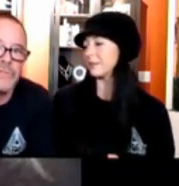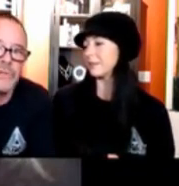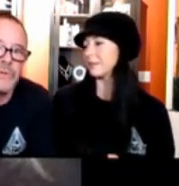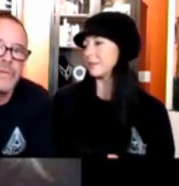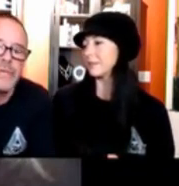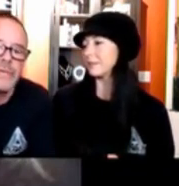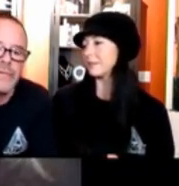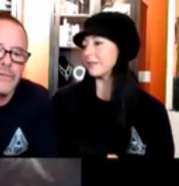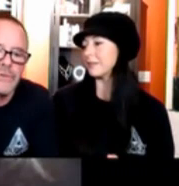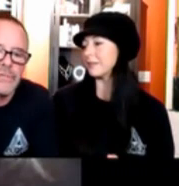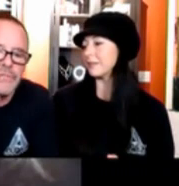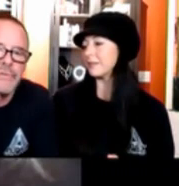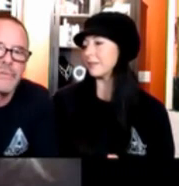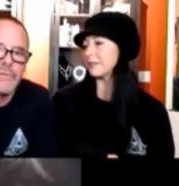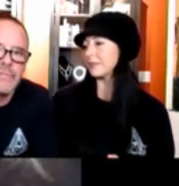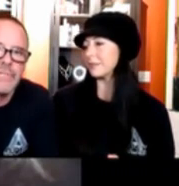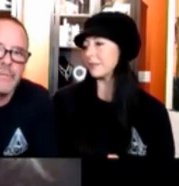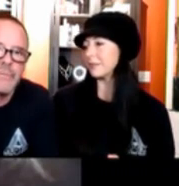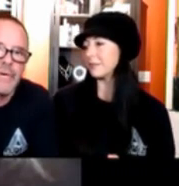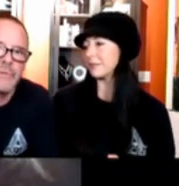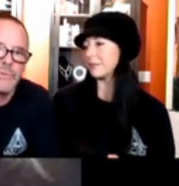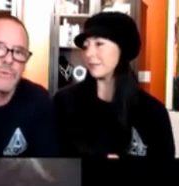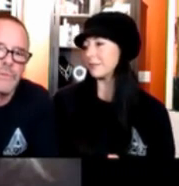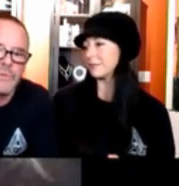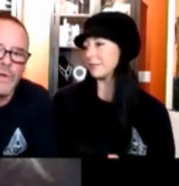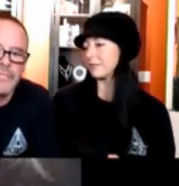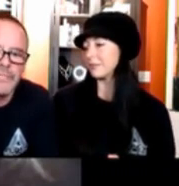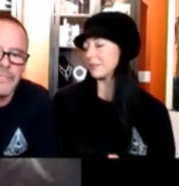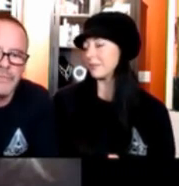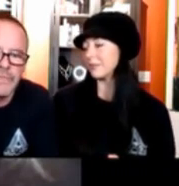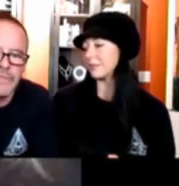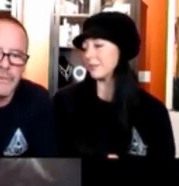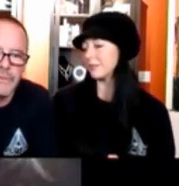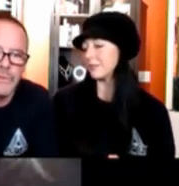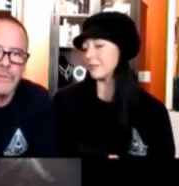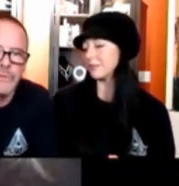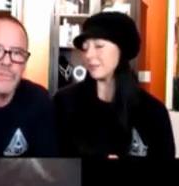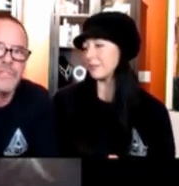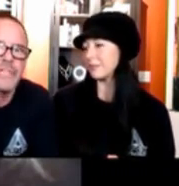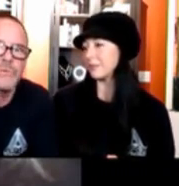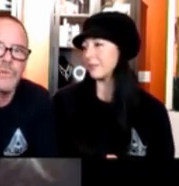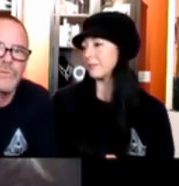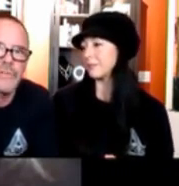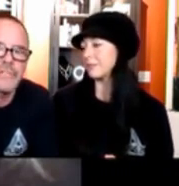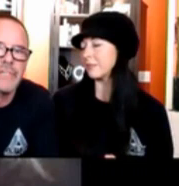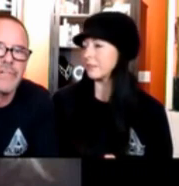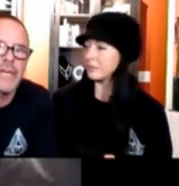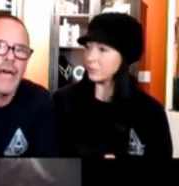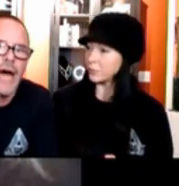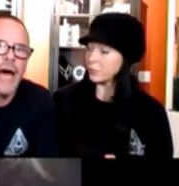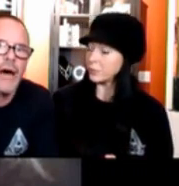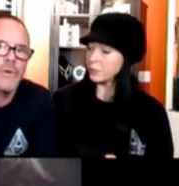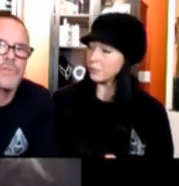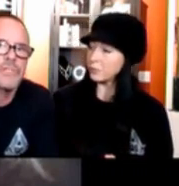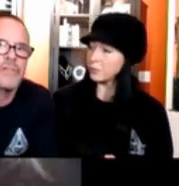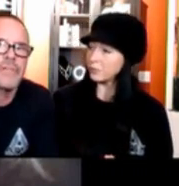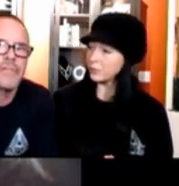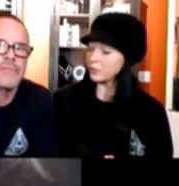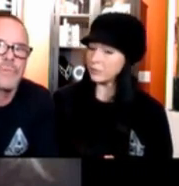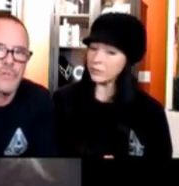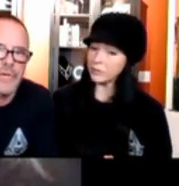part. So, there's something that we need to keep in mind when we're watching TV or we're seeing wolves on TV. How